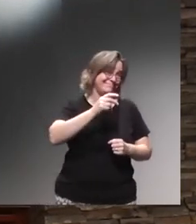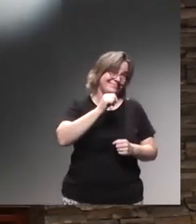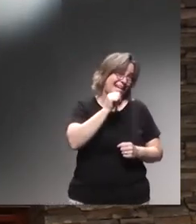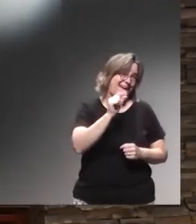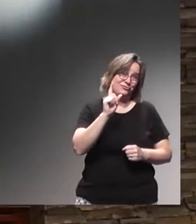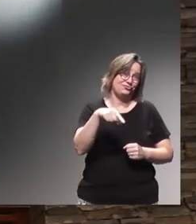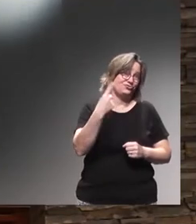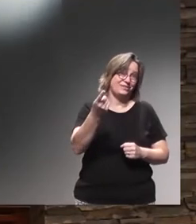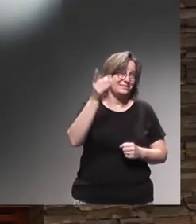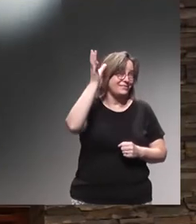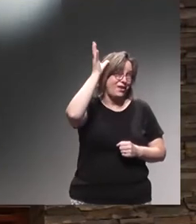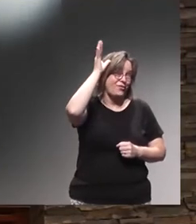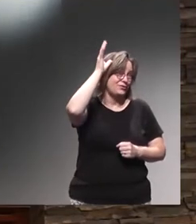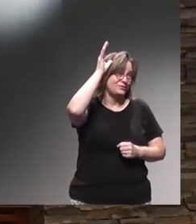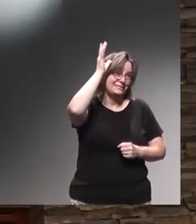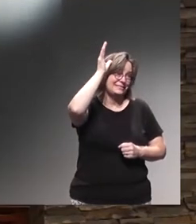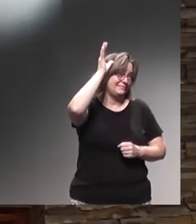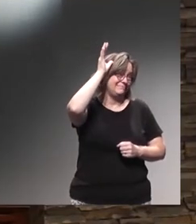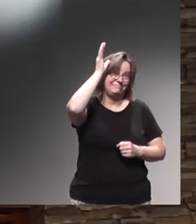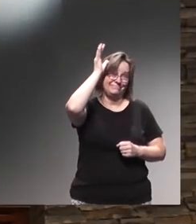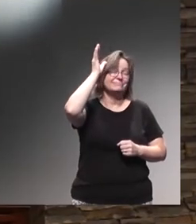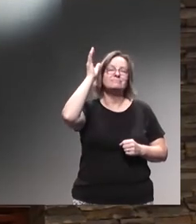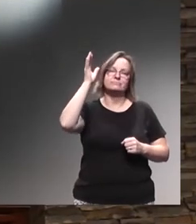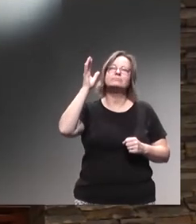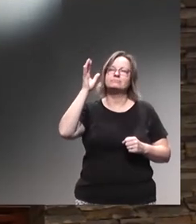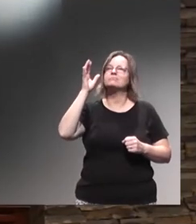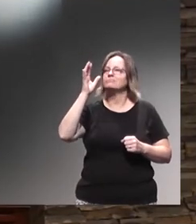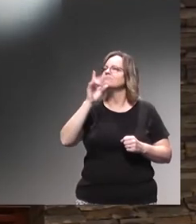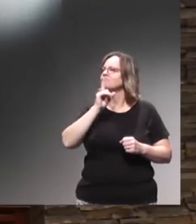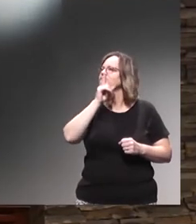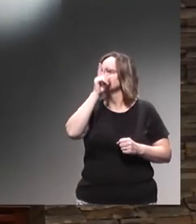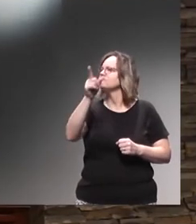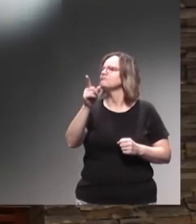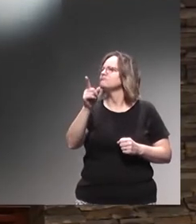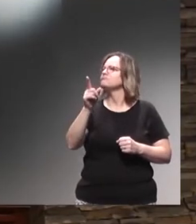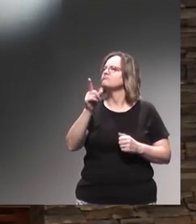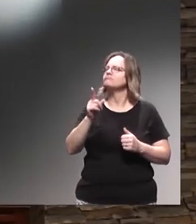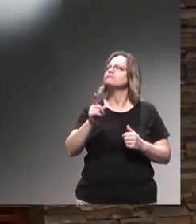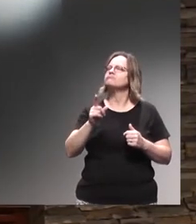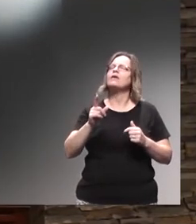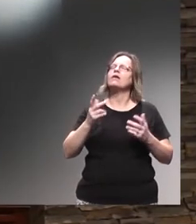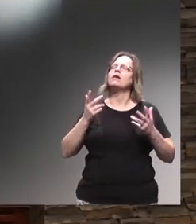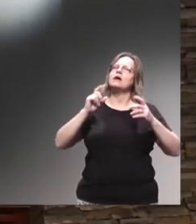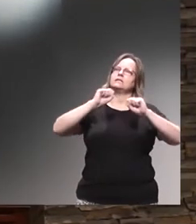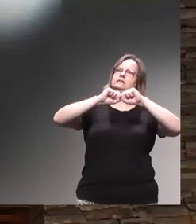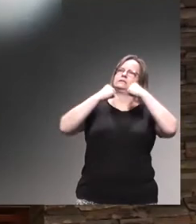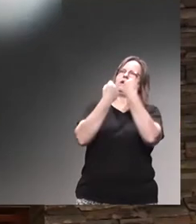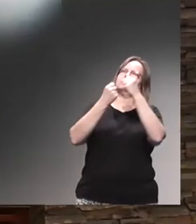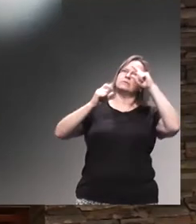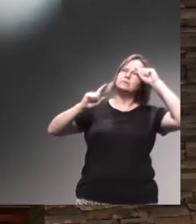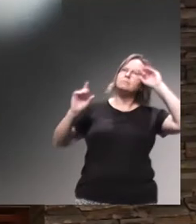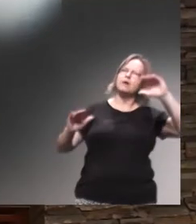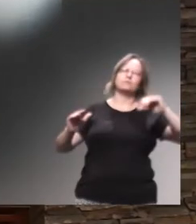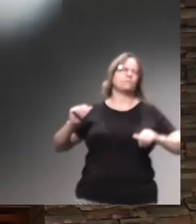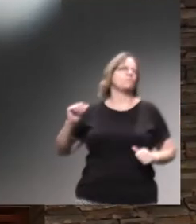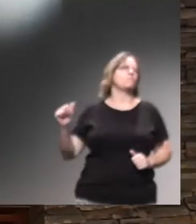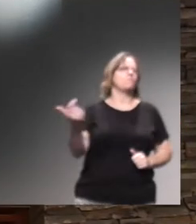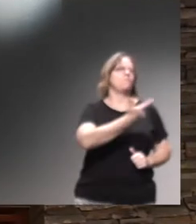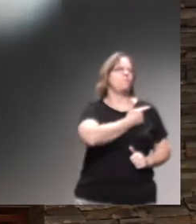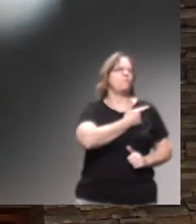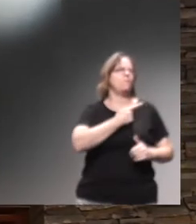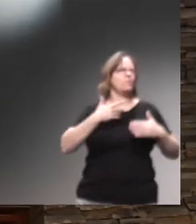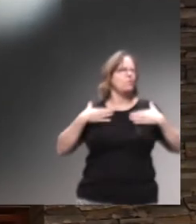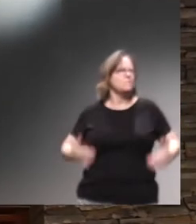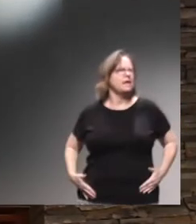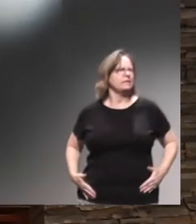It's not limited to fathers. All of us are expected to appear strong and self-assured and expected to have